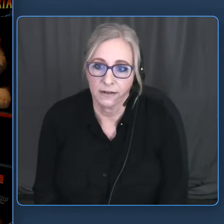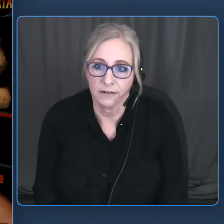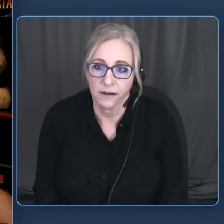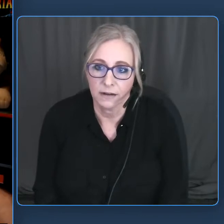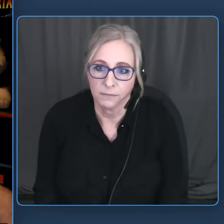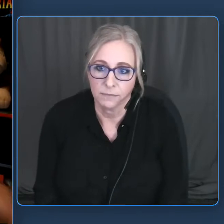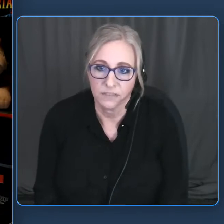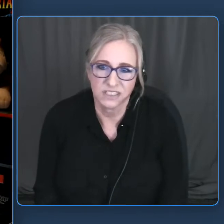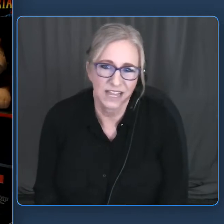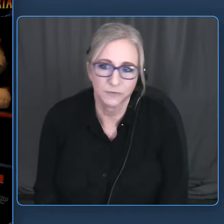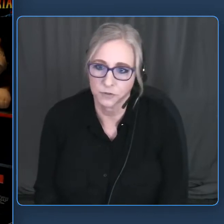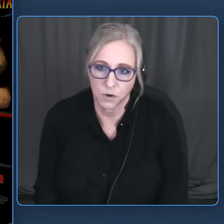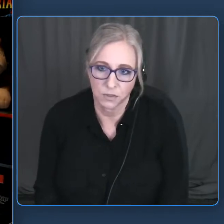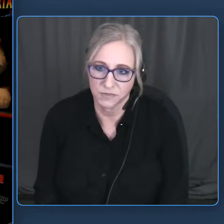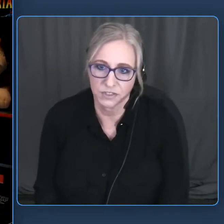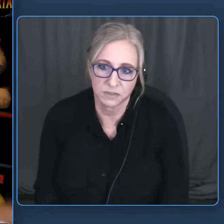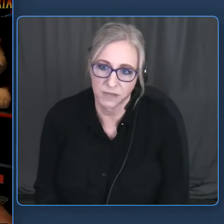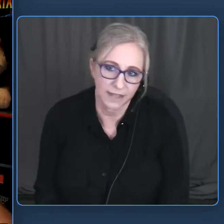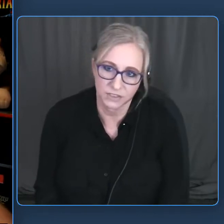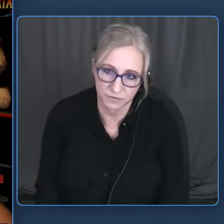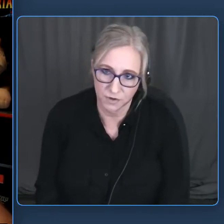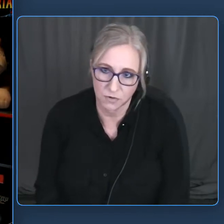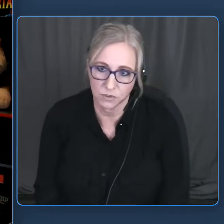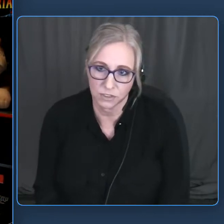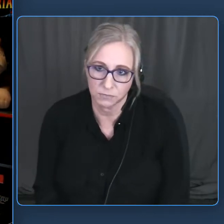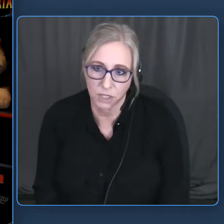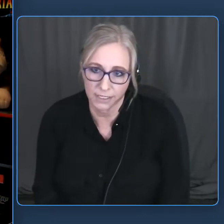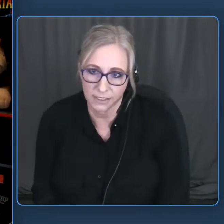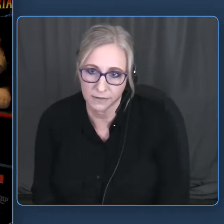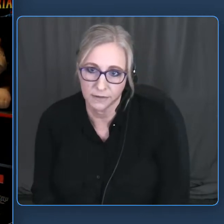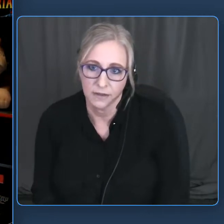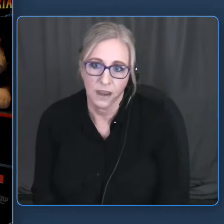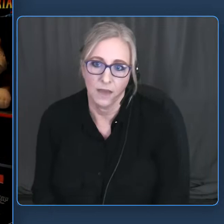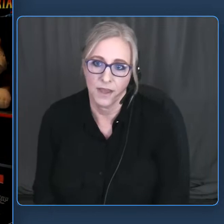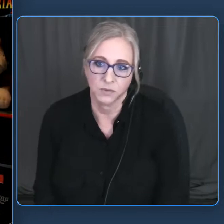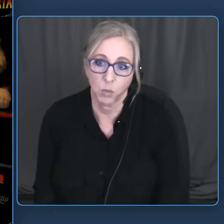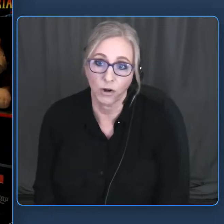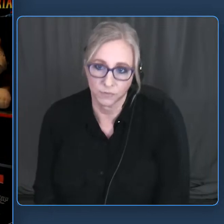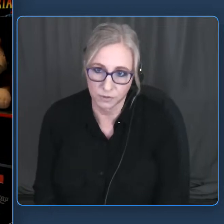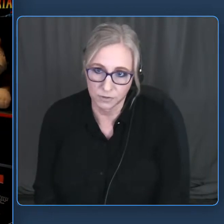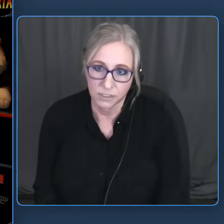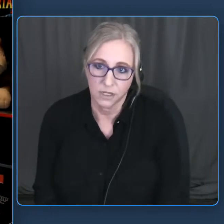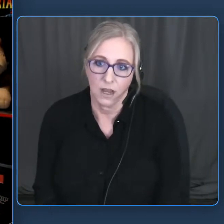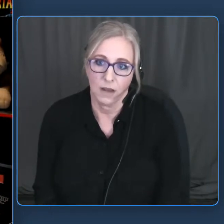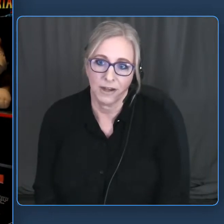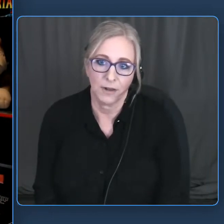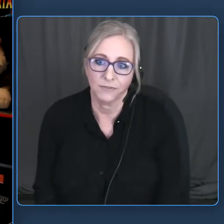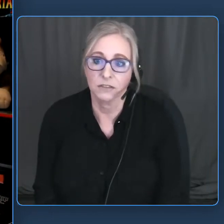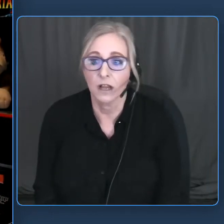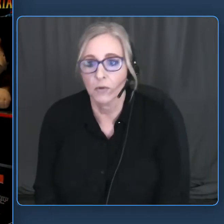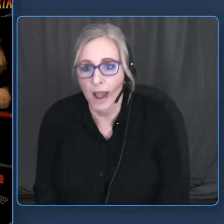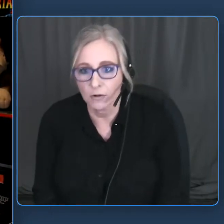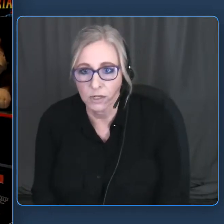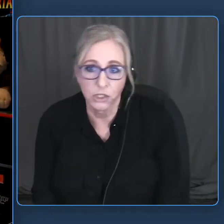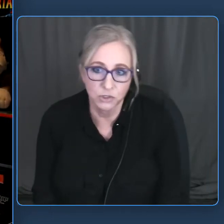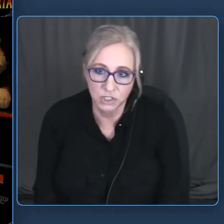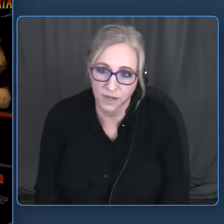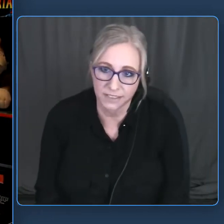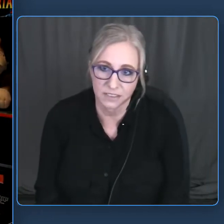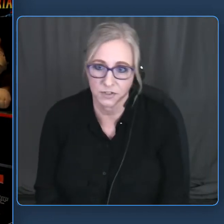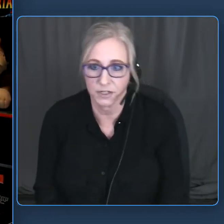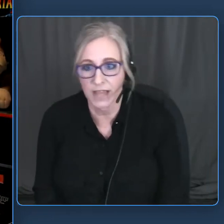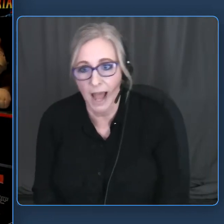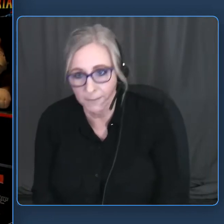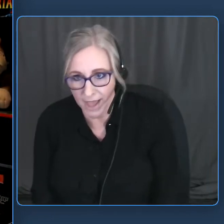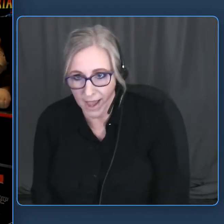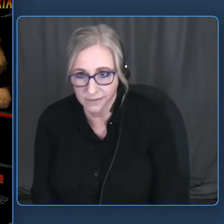it can, it's kind of for the phone. It's it adds to the phone. You can plug it in, and that's wonderful. I don't have to lug around a huge